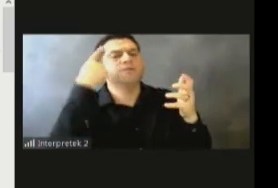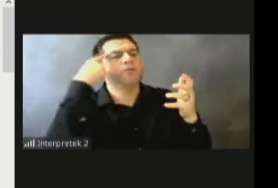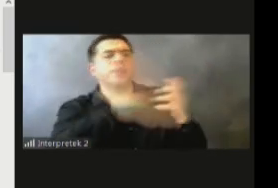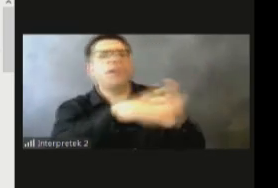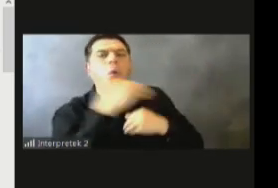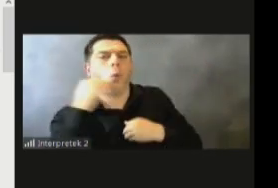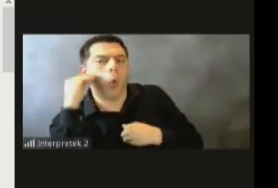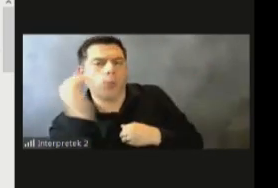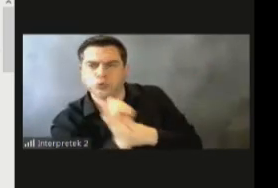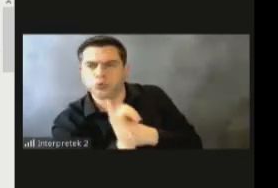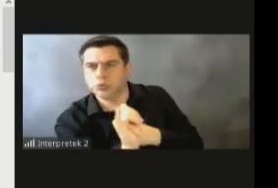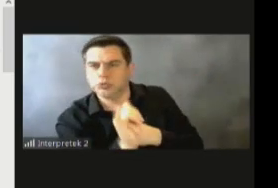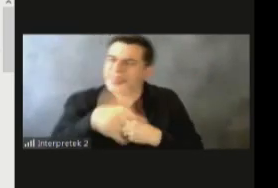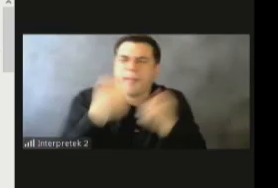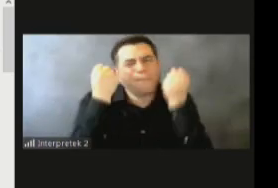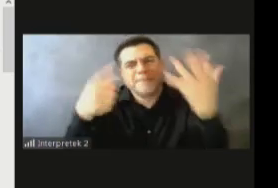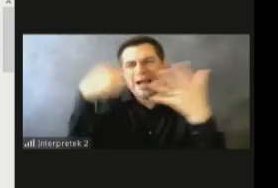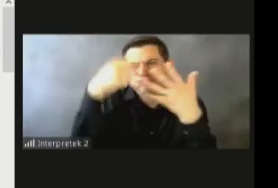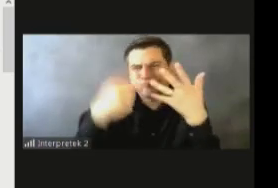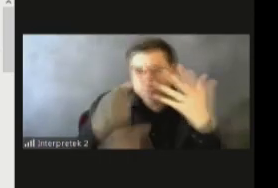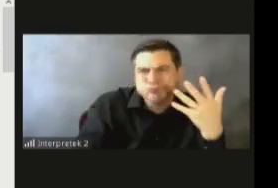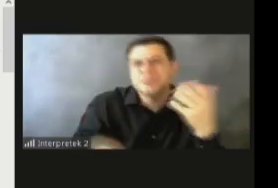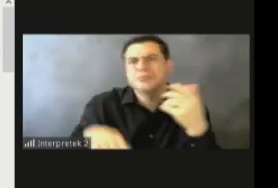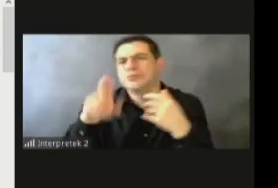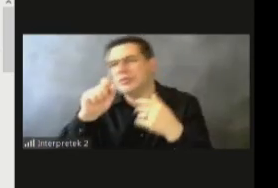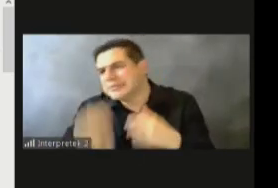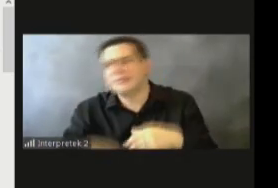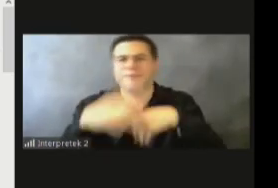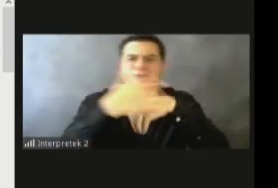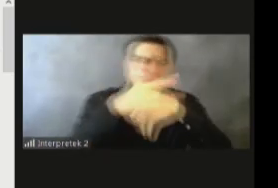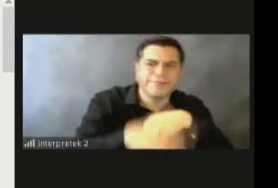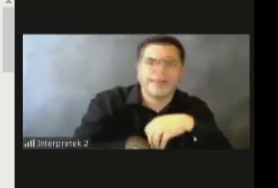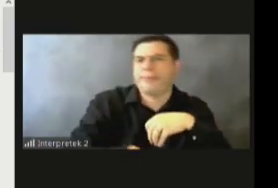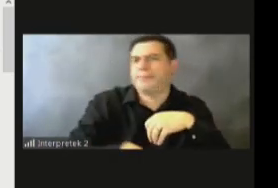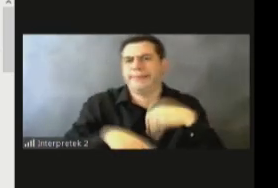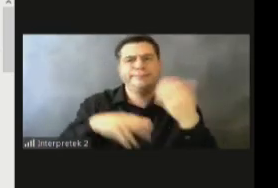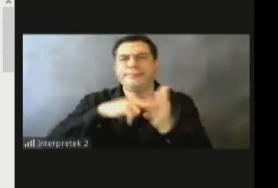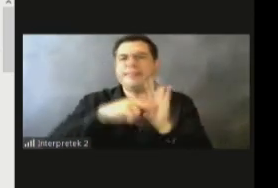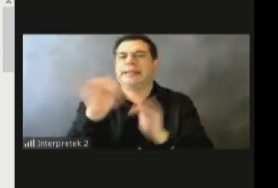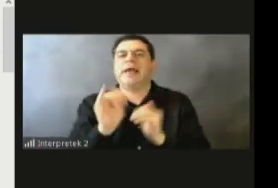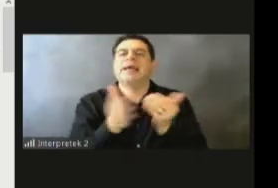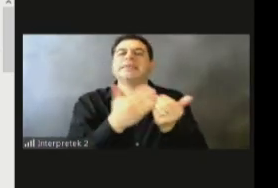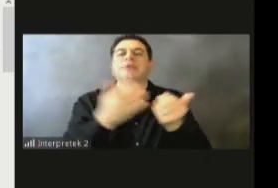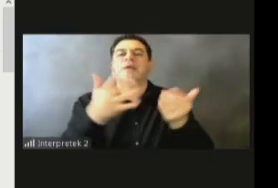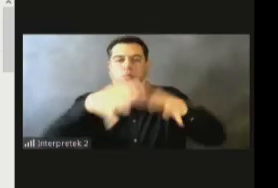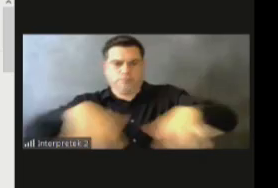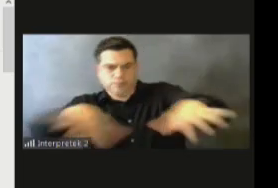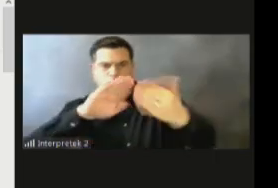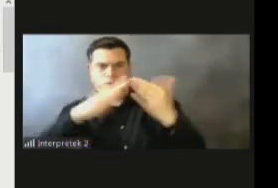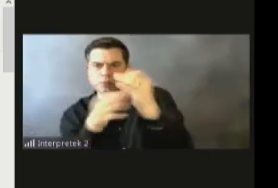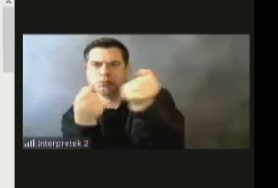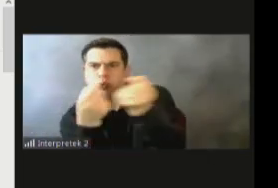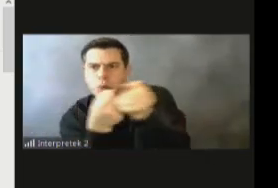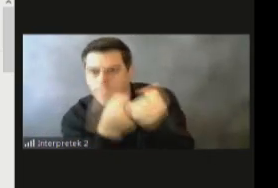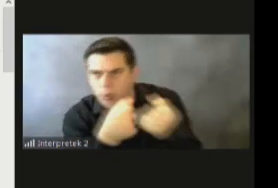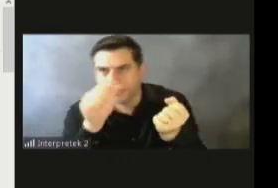really make it easy for the city to support CLT with their subsidy sources.